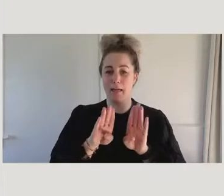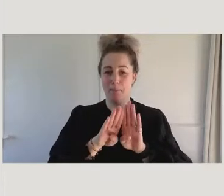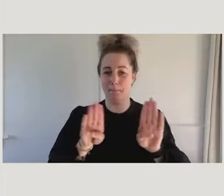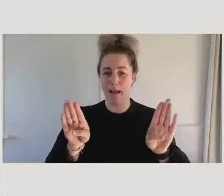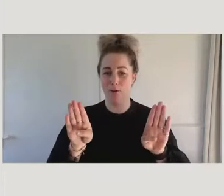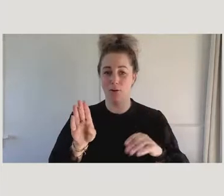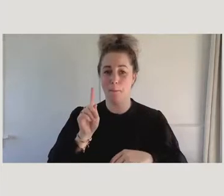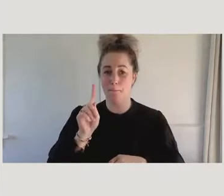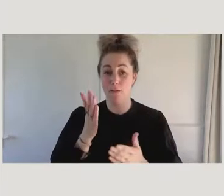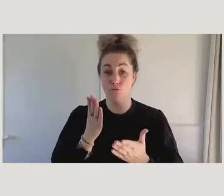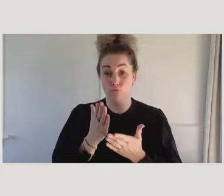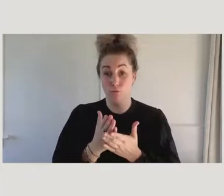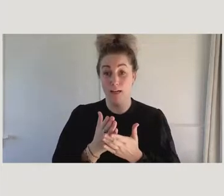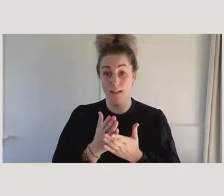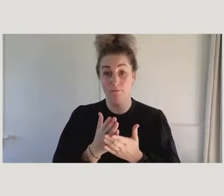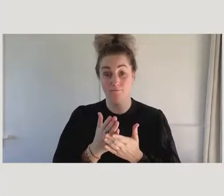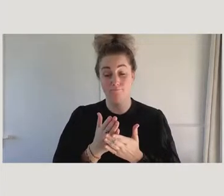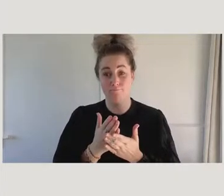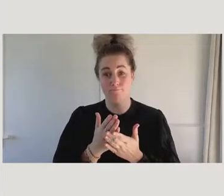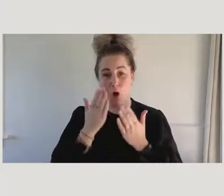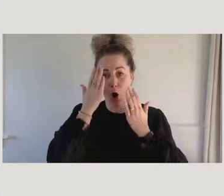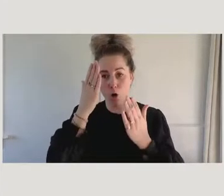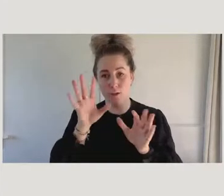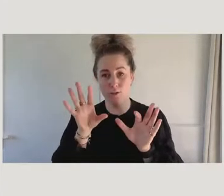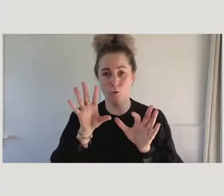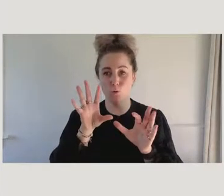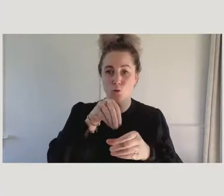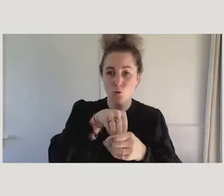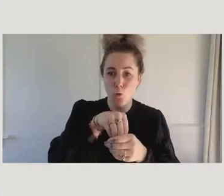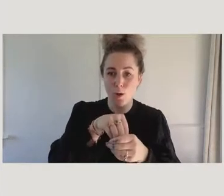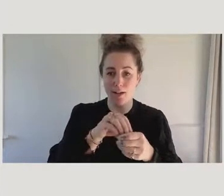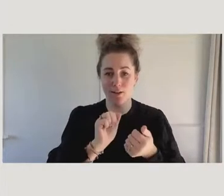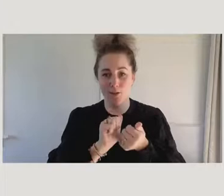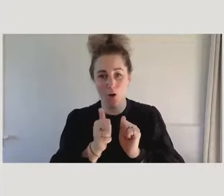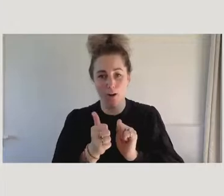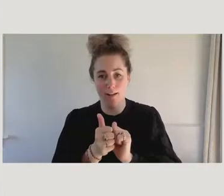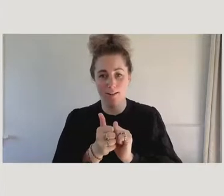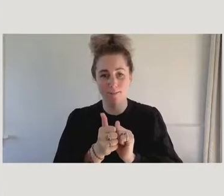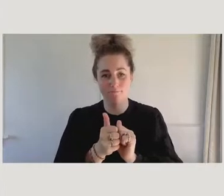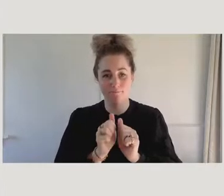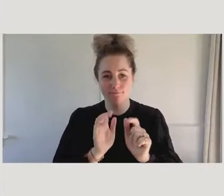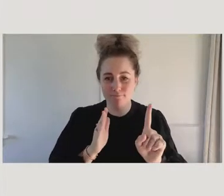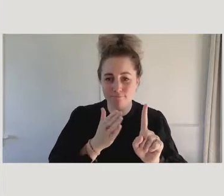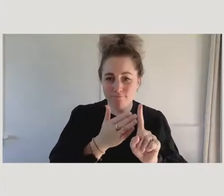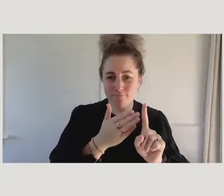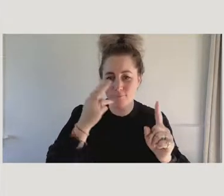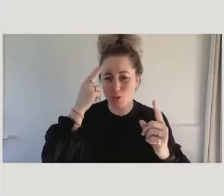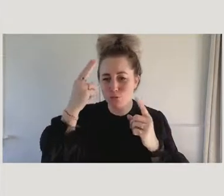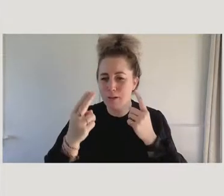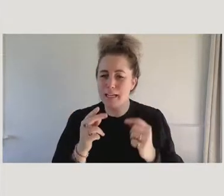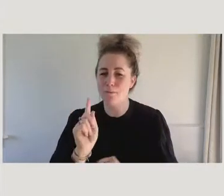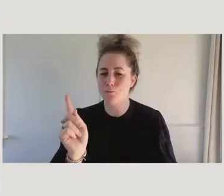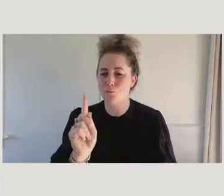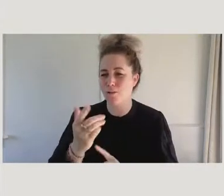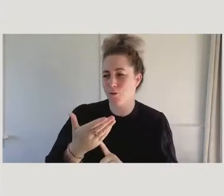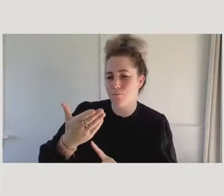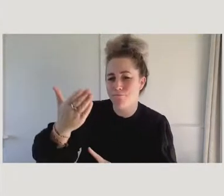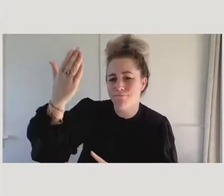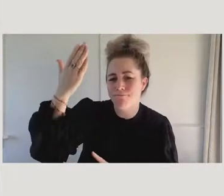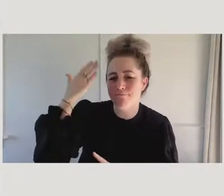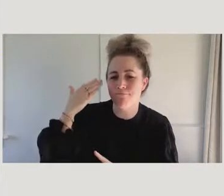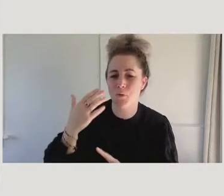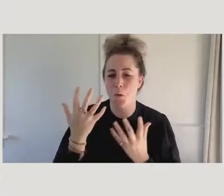but I am indeed honored to join my colleagues to share our dreams and strategies for the then future of Pacific arts and